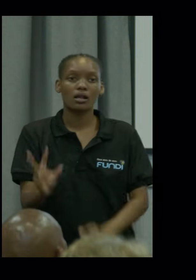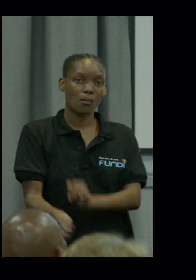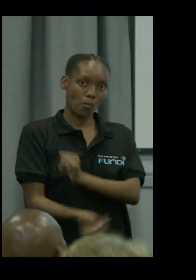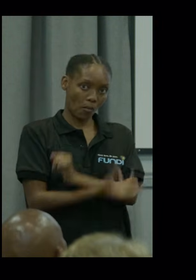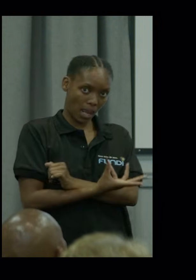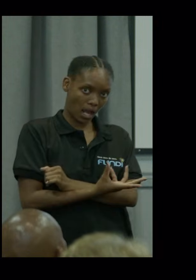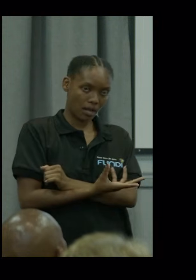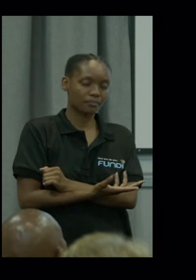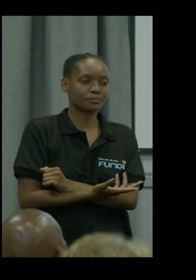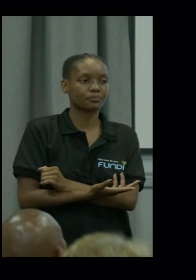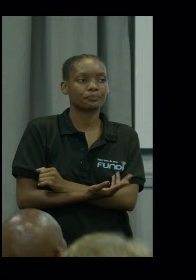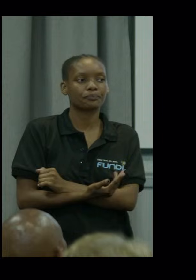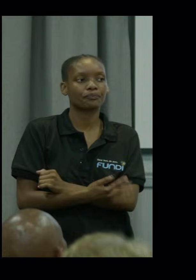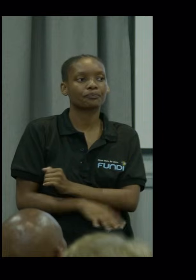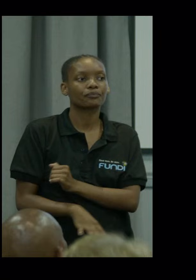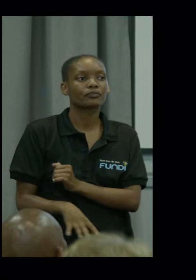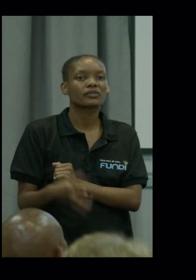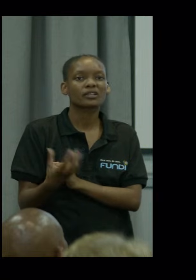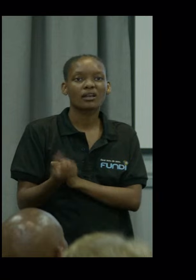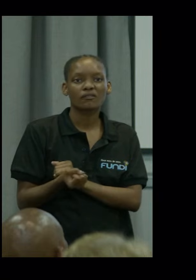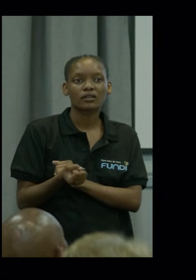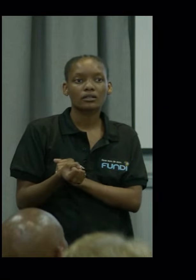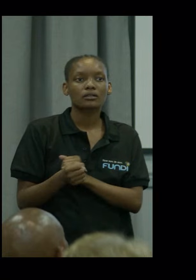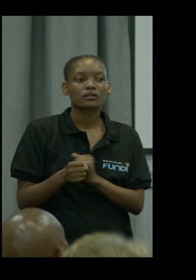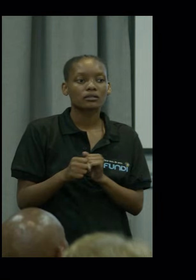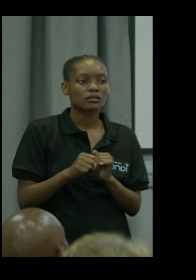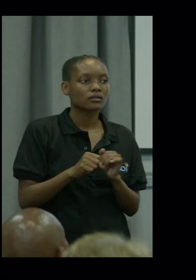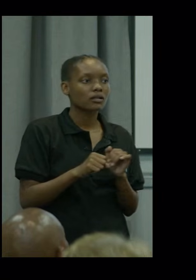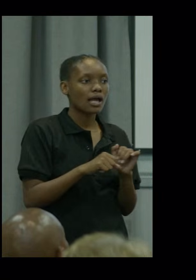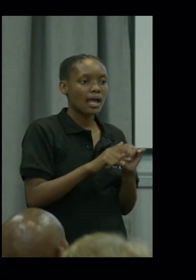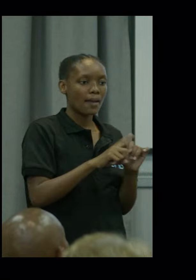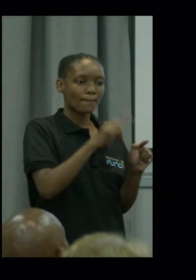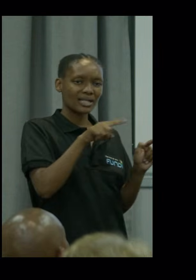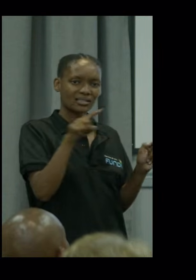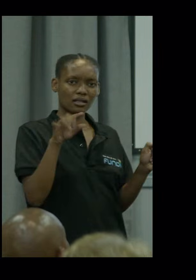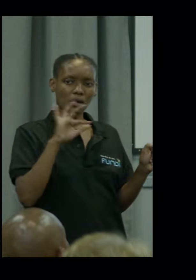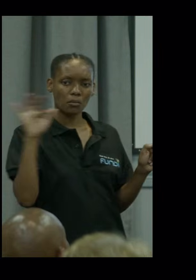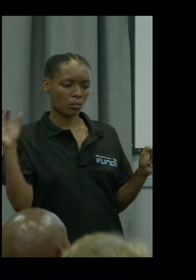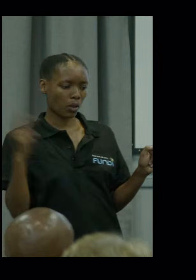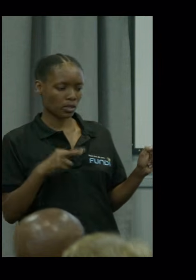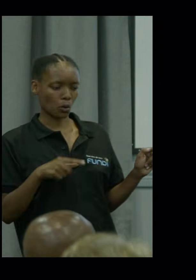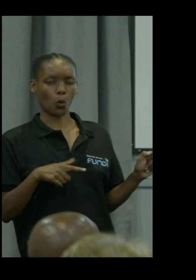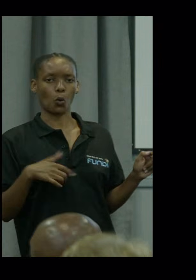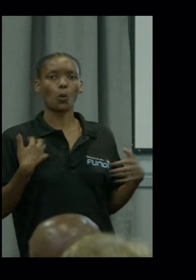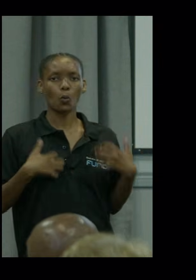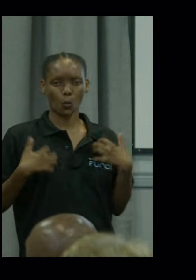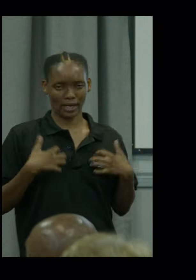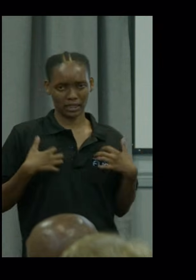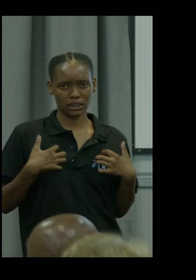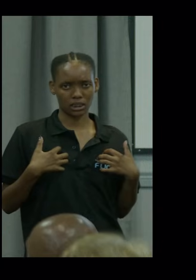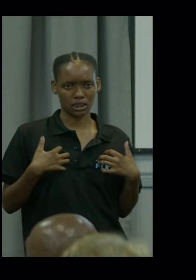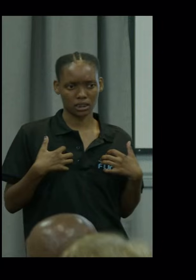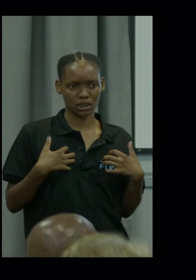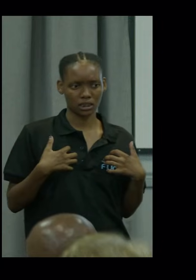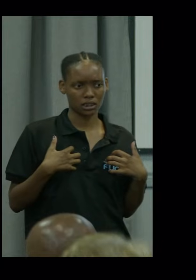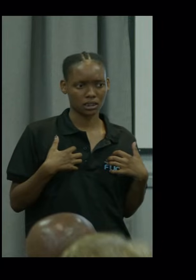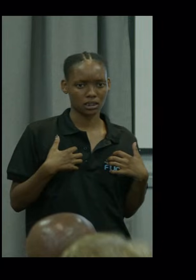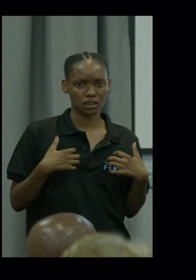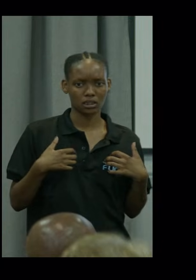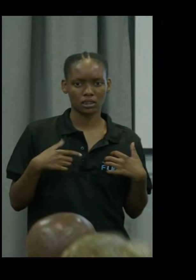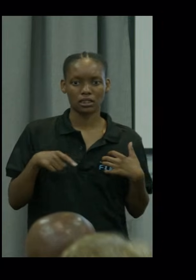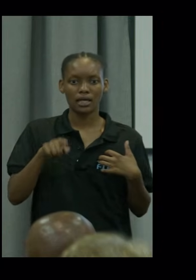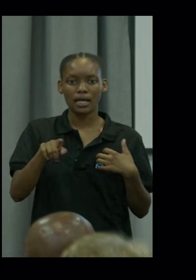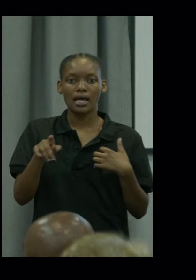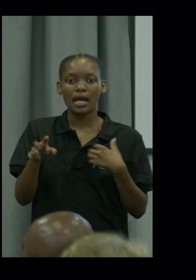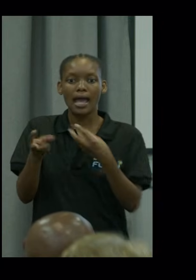Mpumalanga has the pattern that people are worried about. Okay, are rich schools being overly